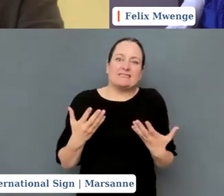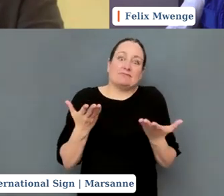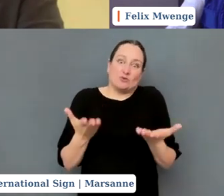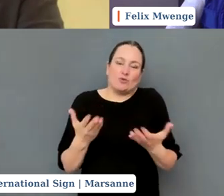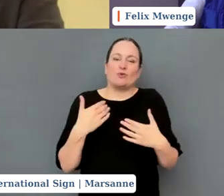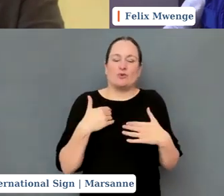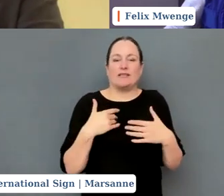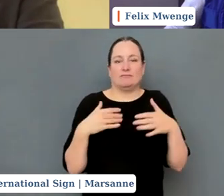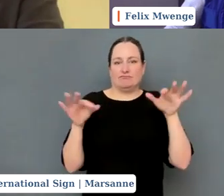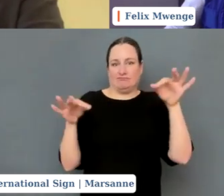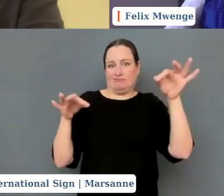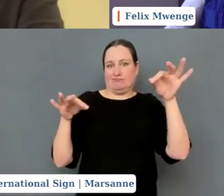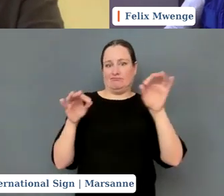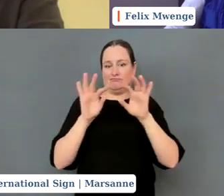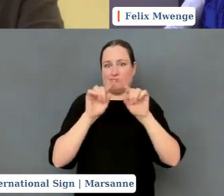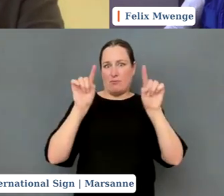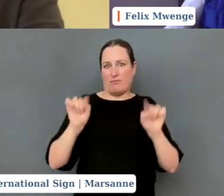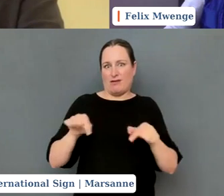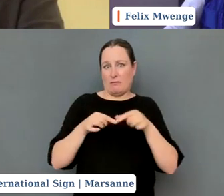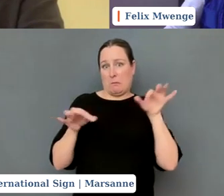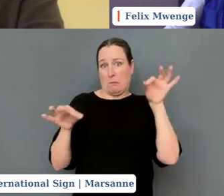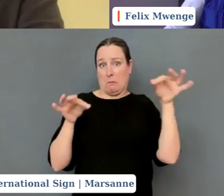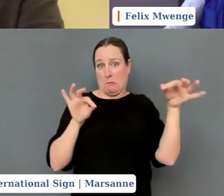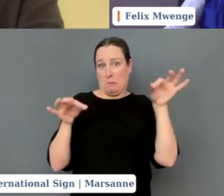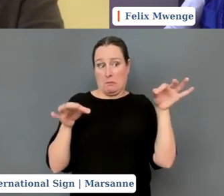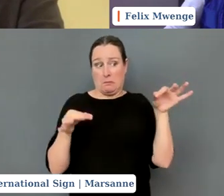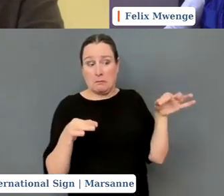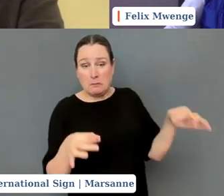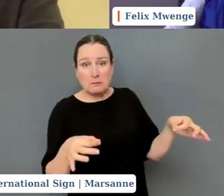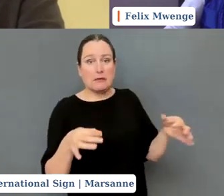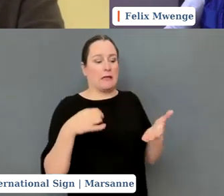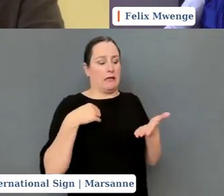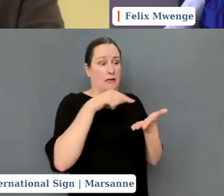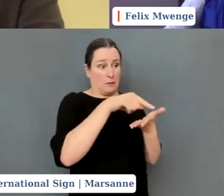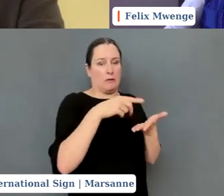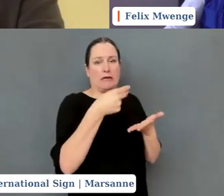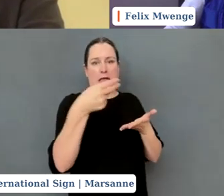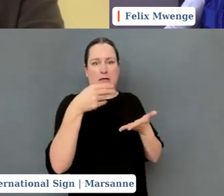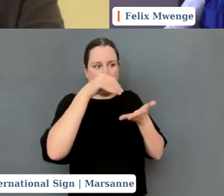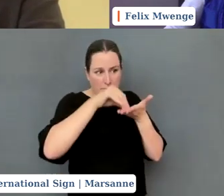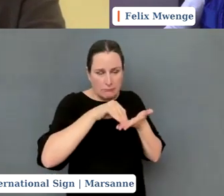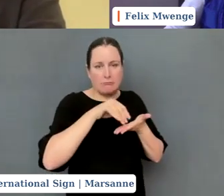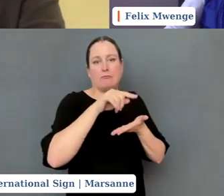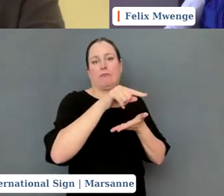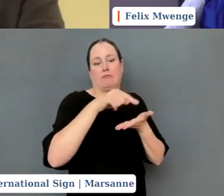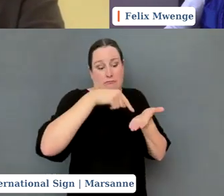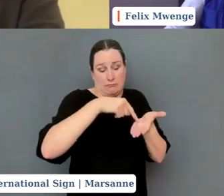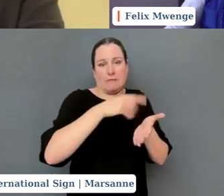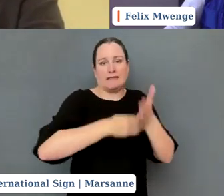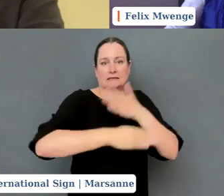of paper to be able to identify beneficiaries, and this is only